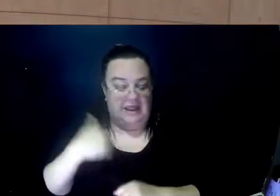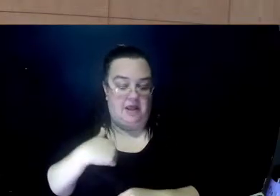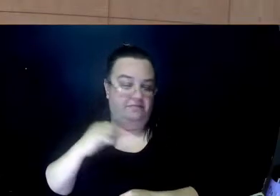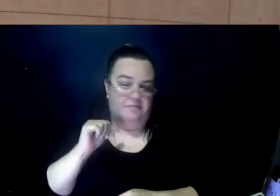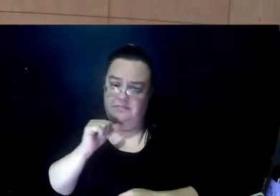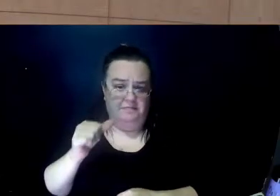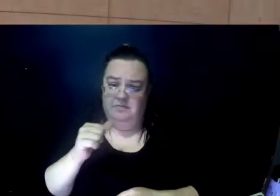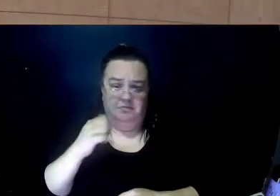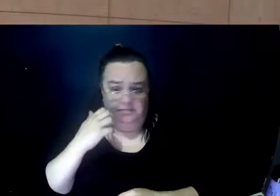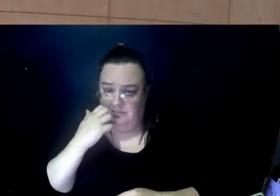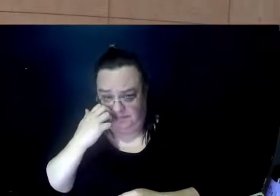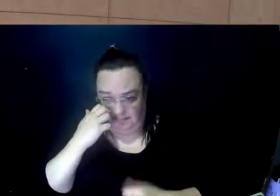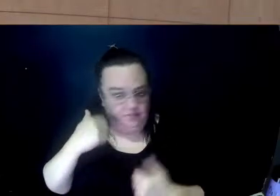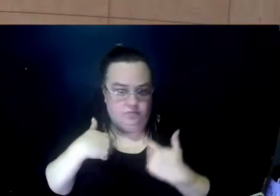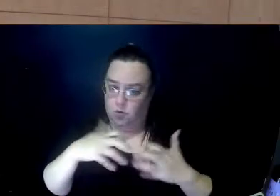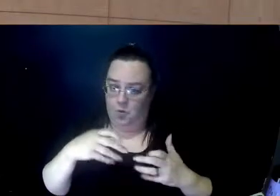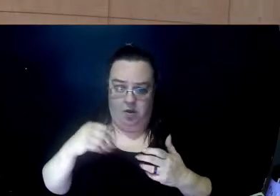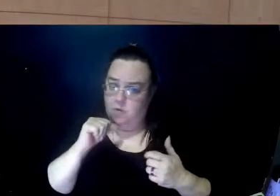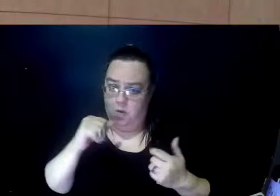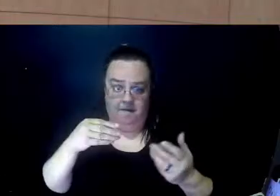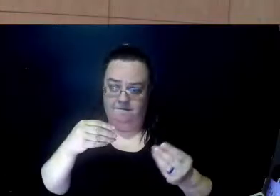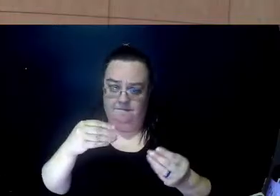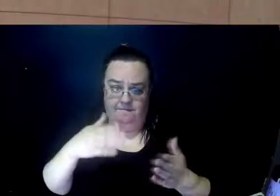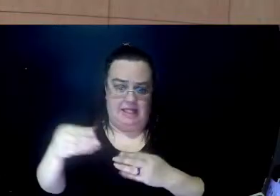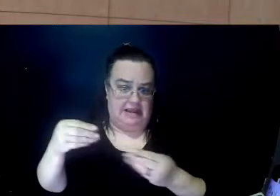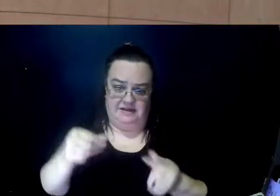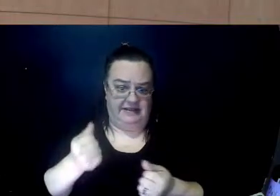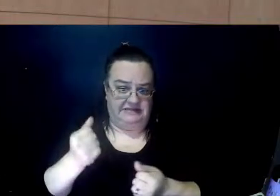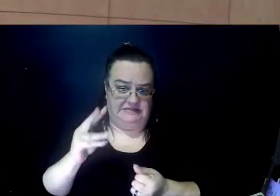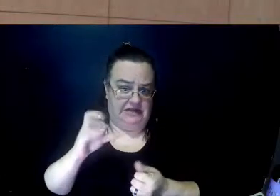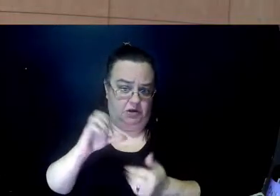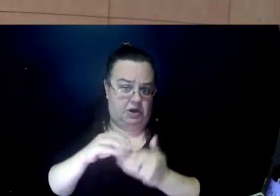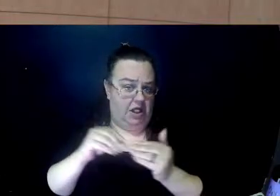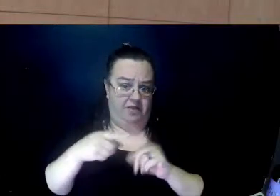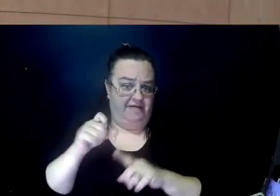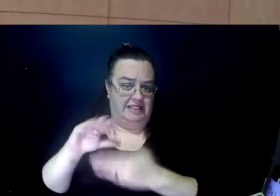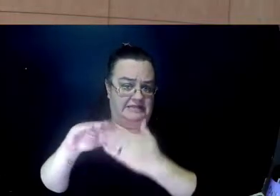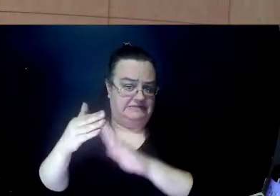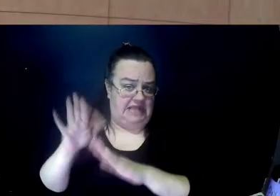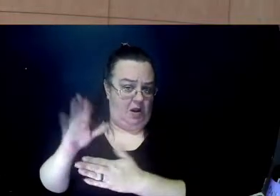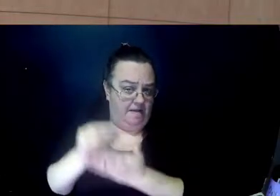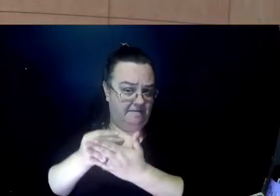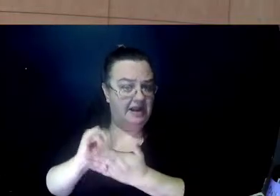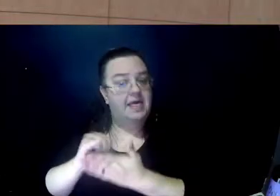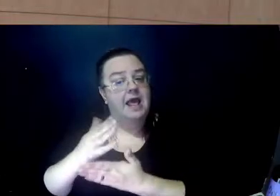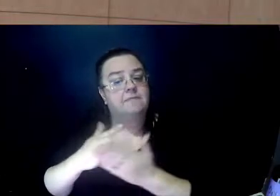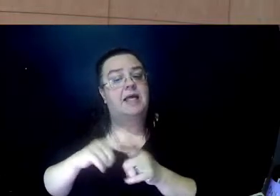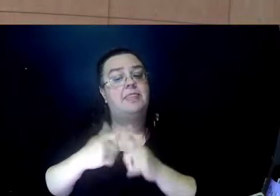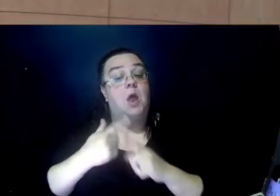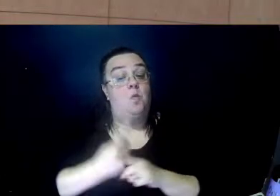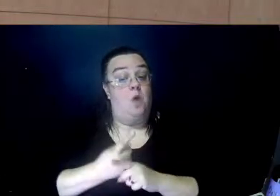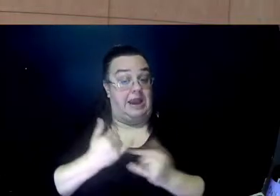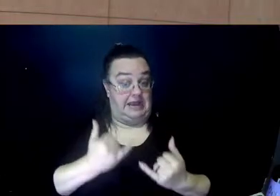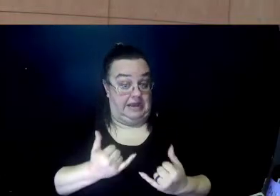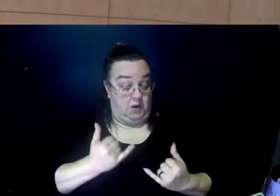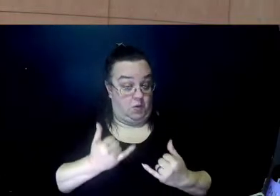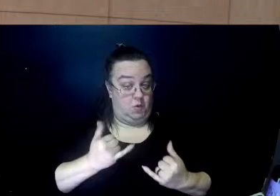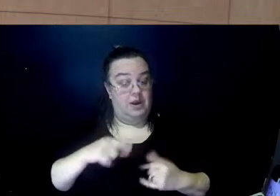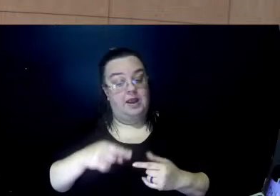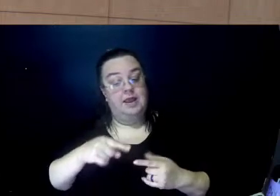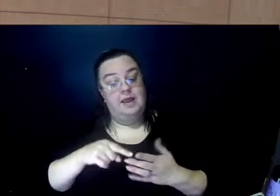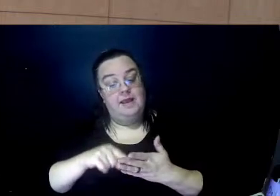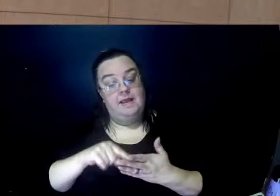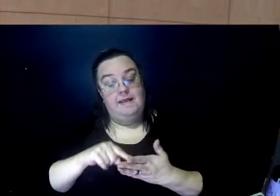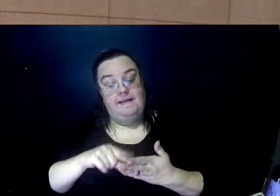don't plan on spending $1,600 of the town's money. That aspect, and then right now, currently, it